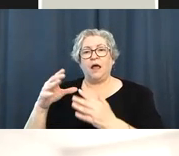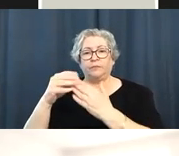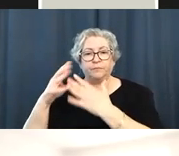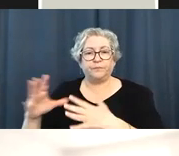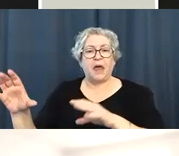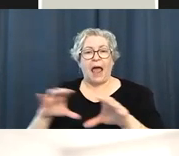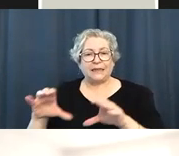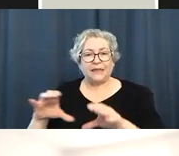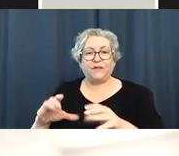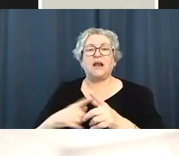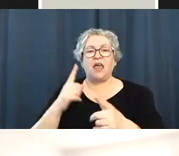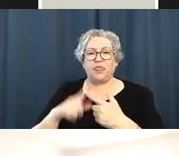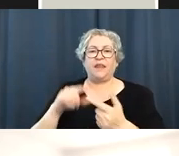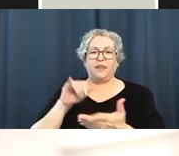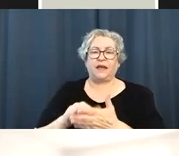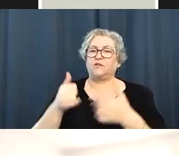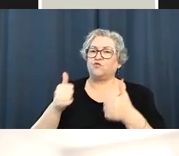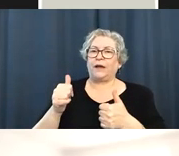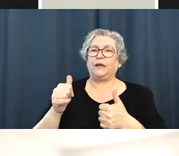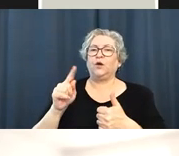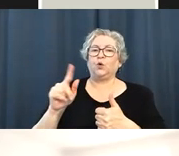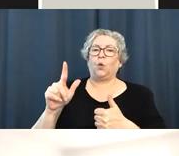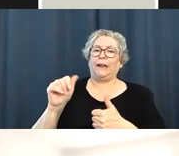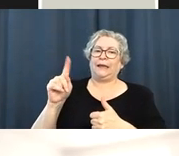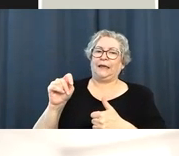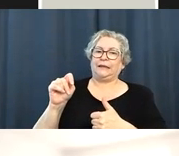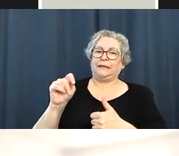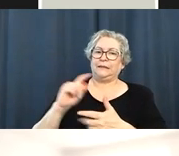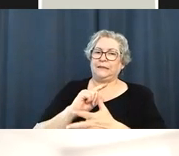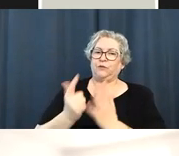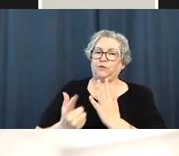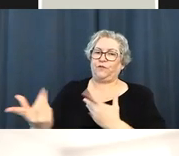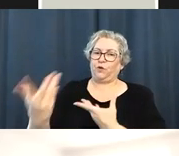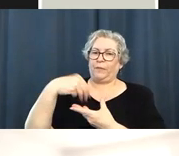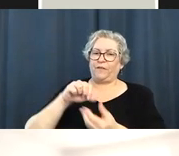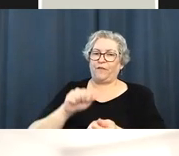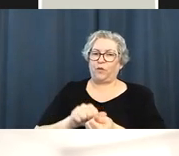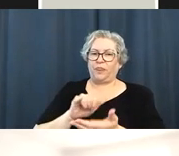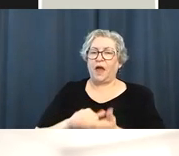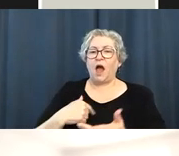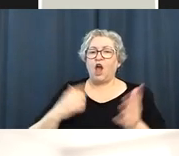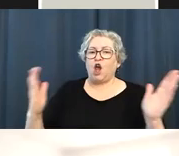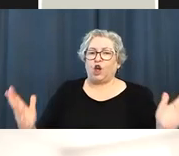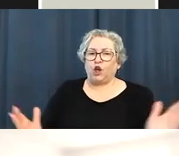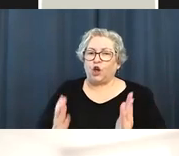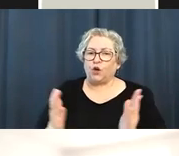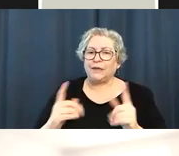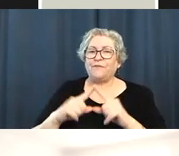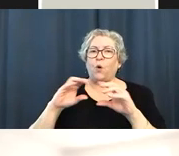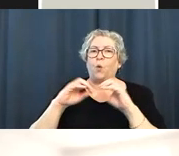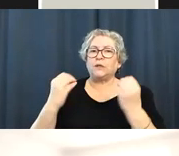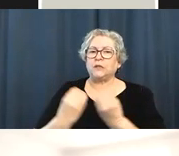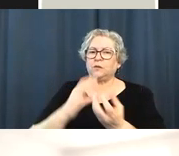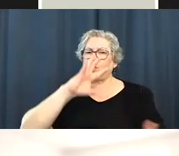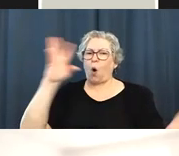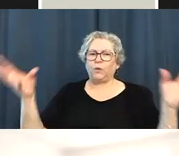activities, then this is a great toolkit series for you to get involved in. And I would encourage organizations as a whole to